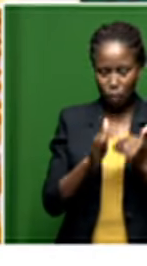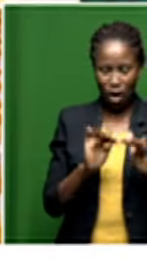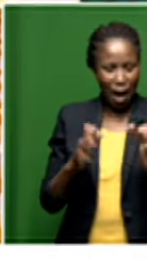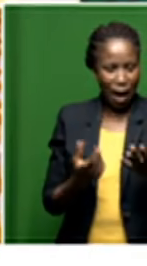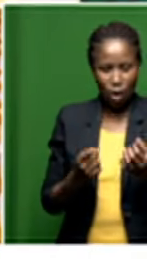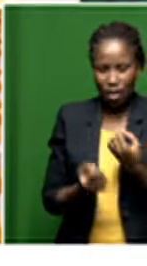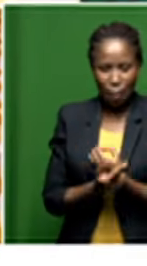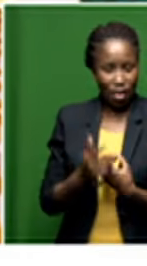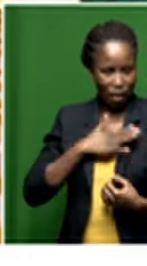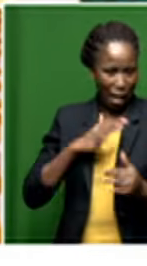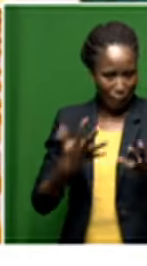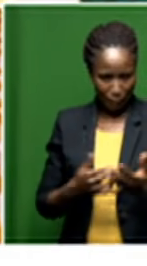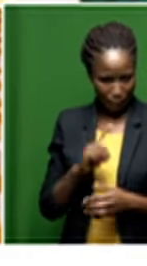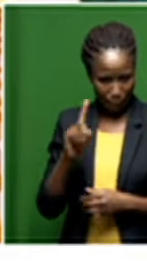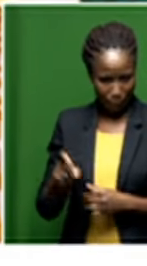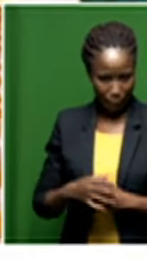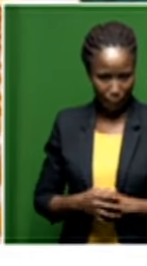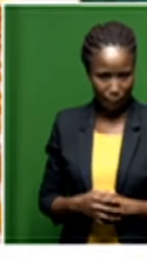weekend. How do you feel it all went?